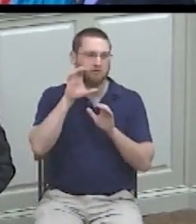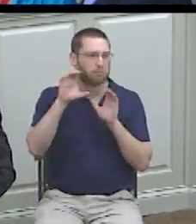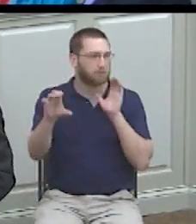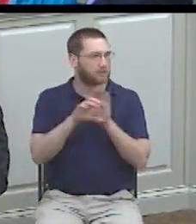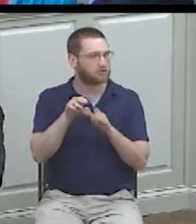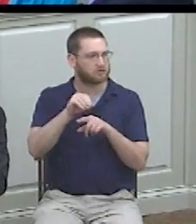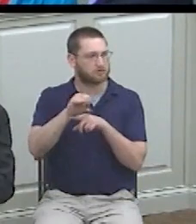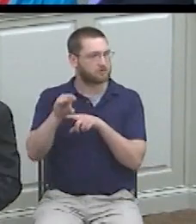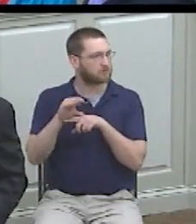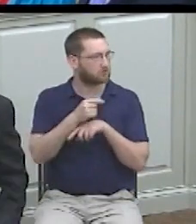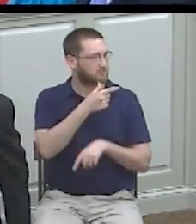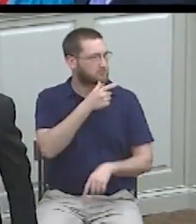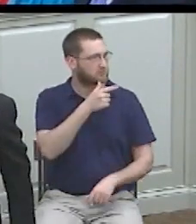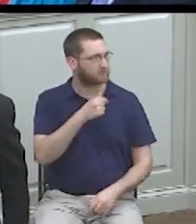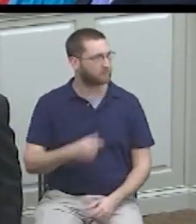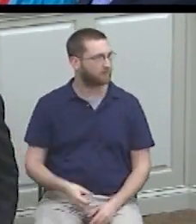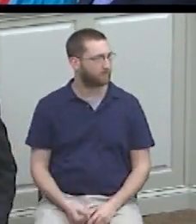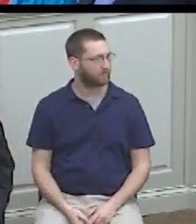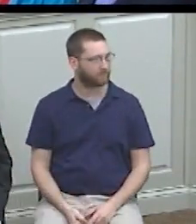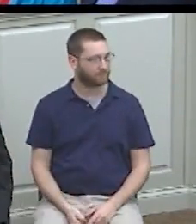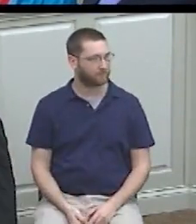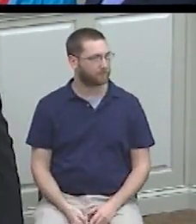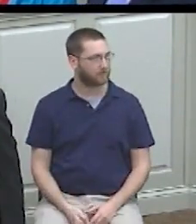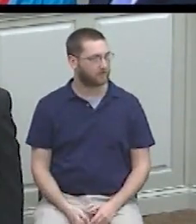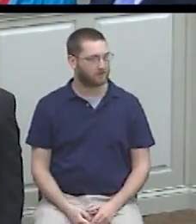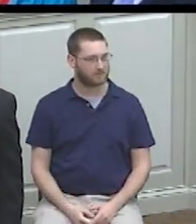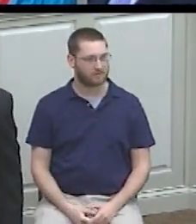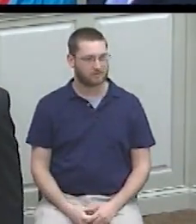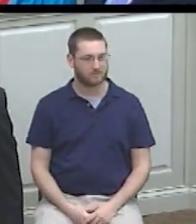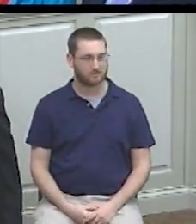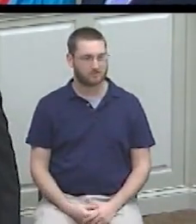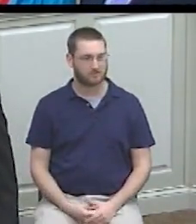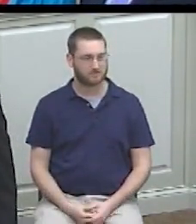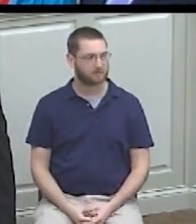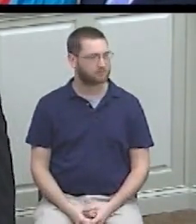Who's taking pictures? You taking pictures? I'm trusting Ben.